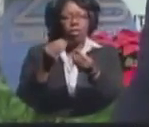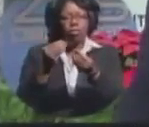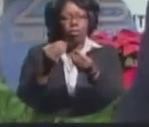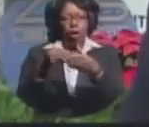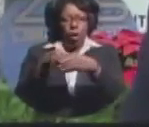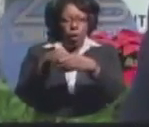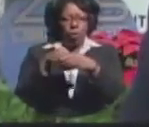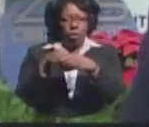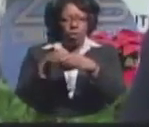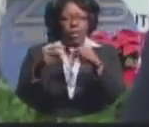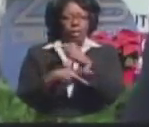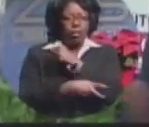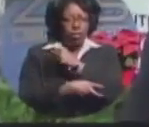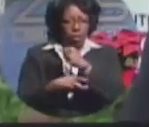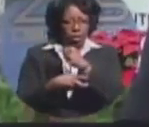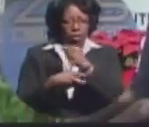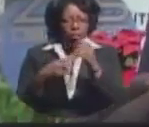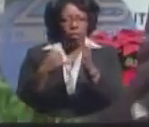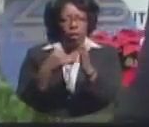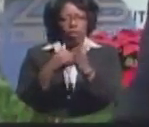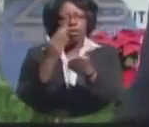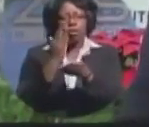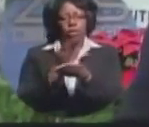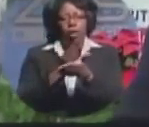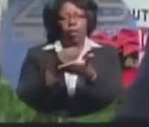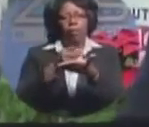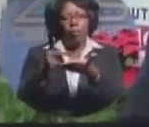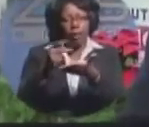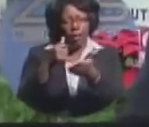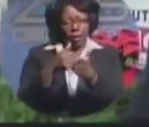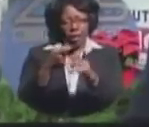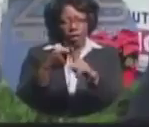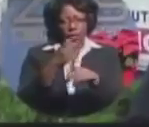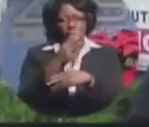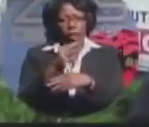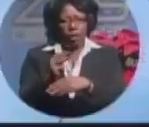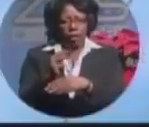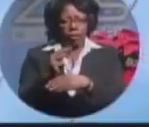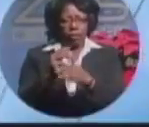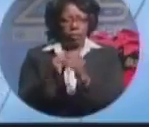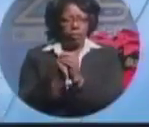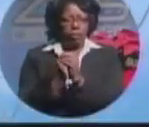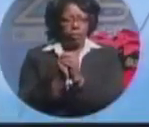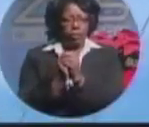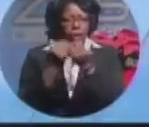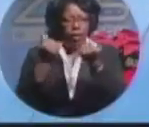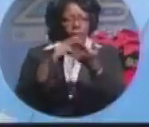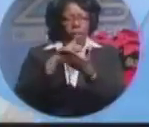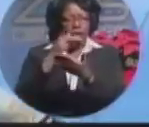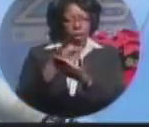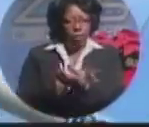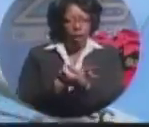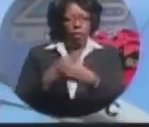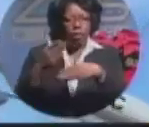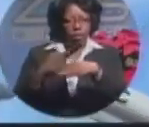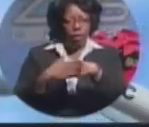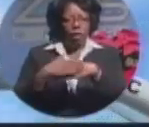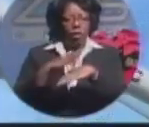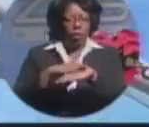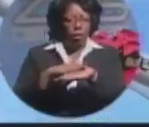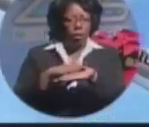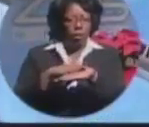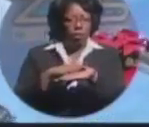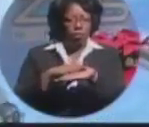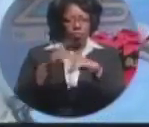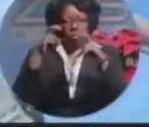them from somewhere, and I hope they would stop encouraging people to remove copper. Now that power has been restored at the site, officials are